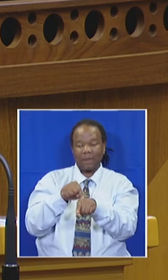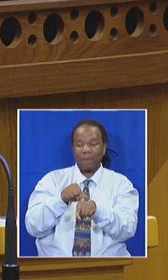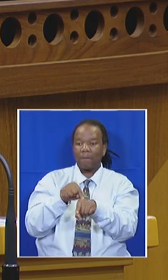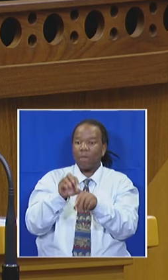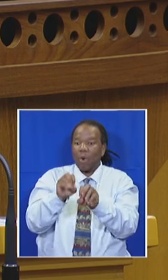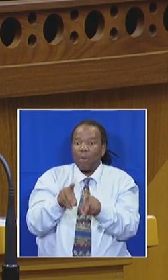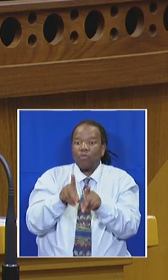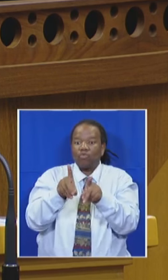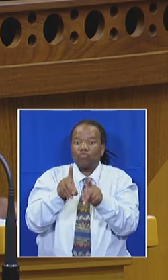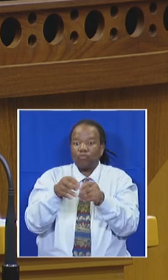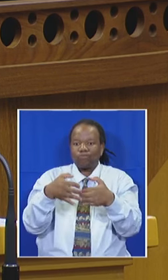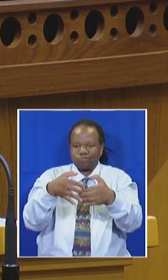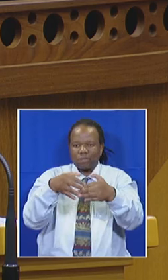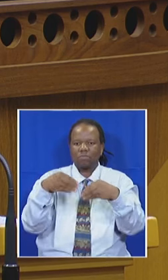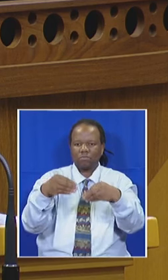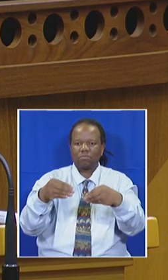opportunities.